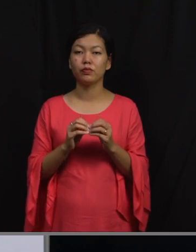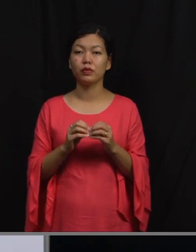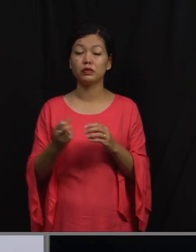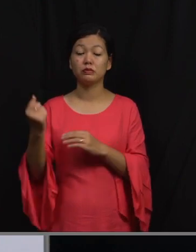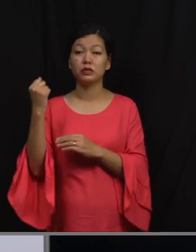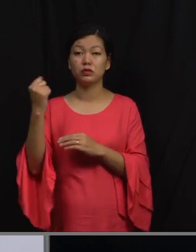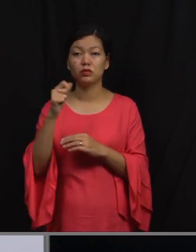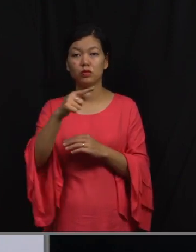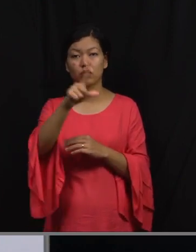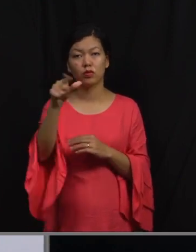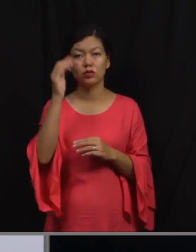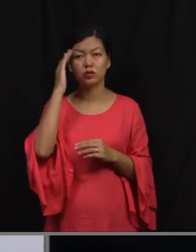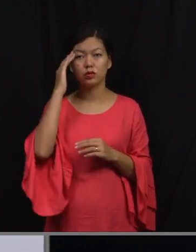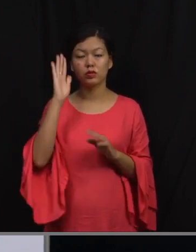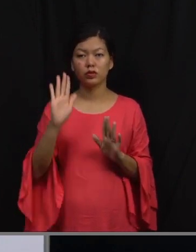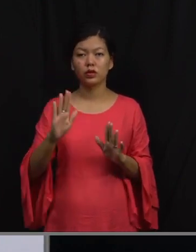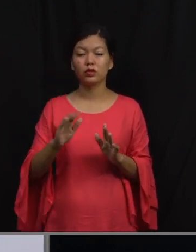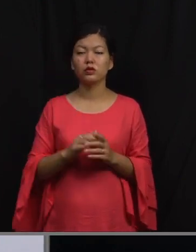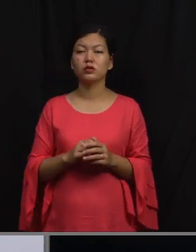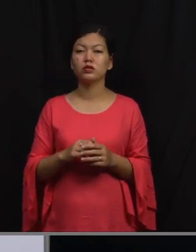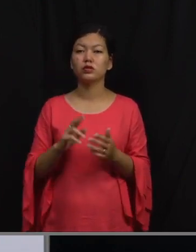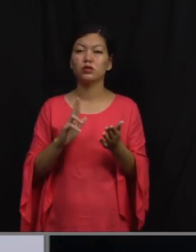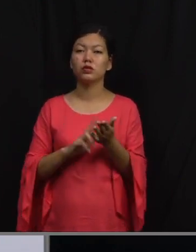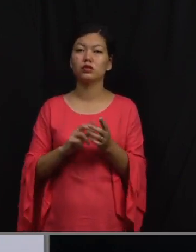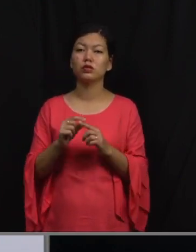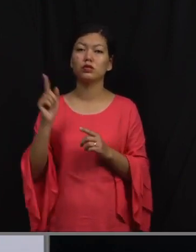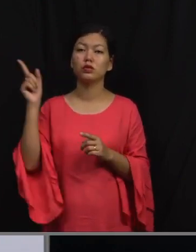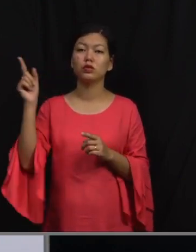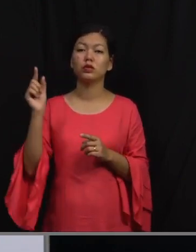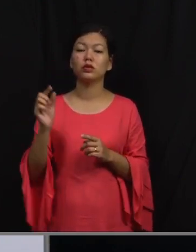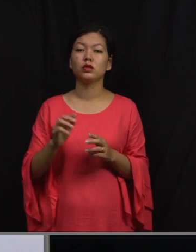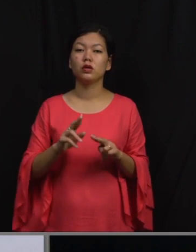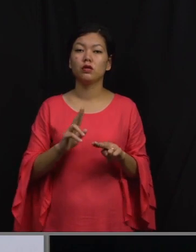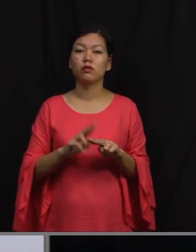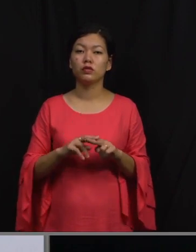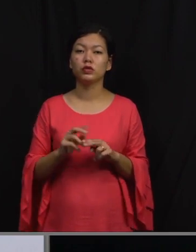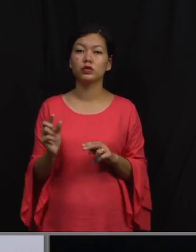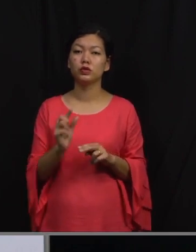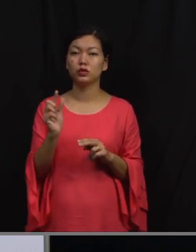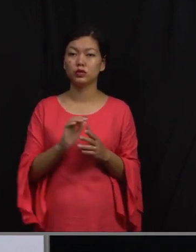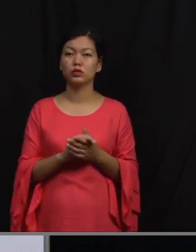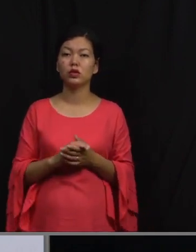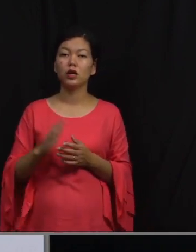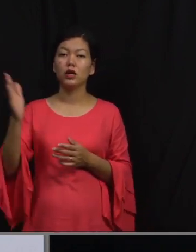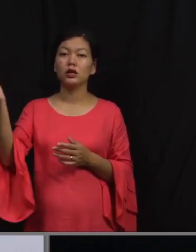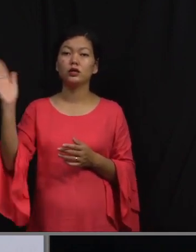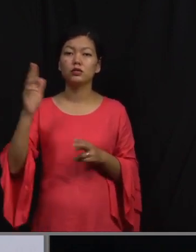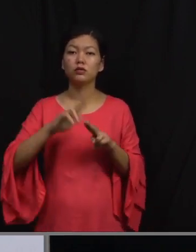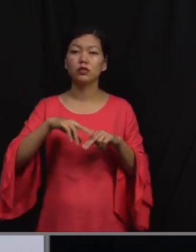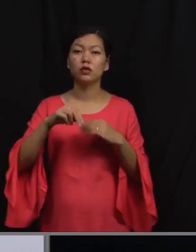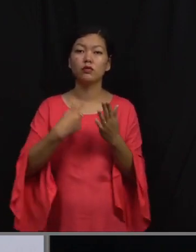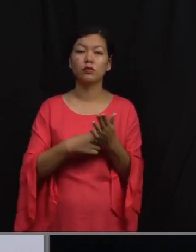or nuclear, you know, the nuclear reactor, this is nothing but the nuclear fission. What is the principle behind it? We can convert